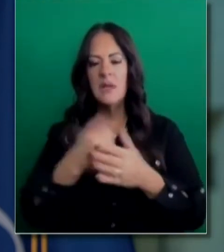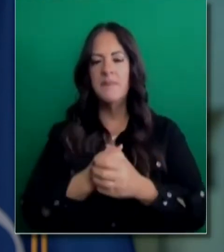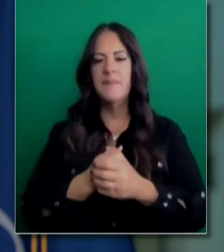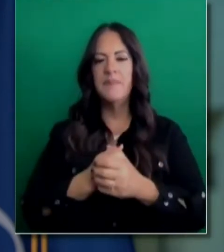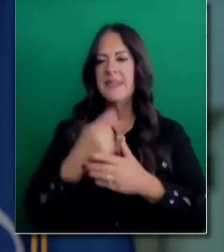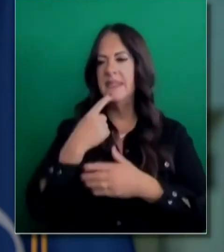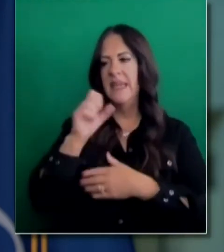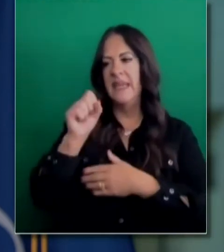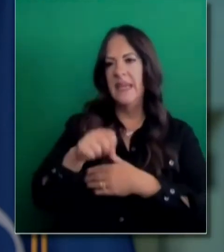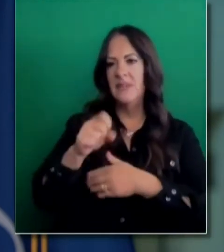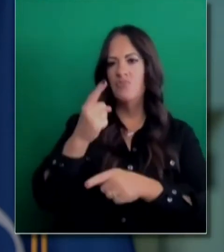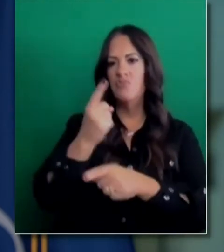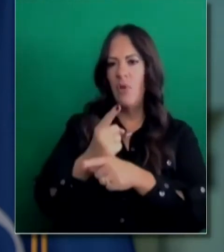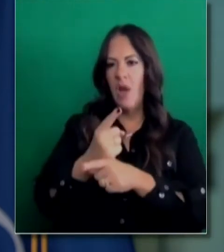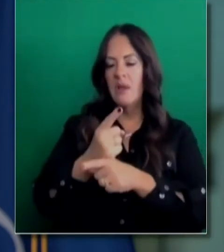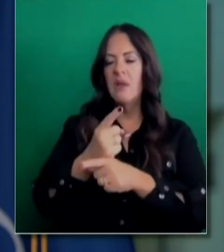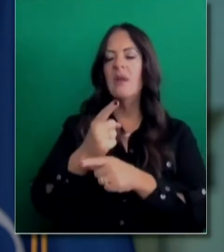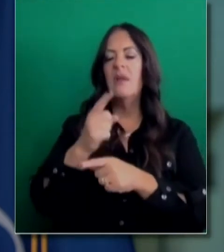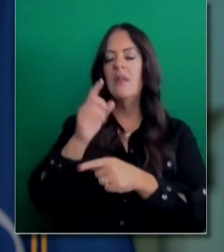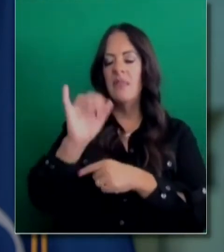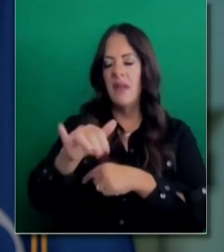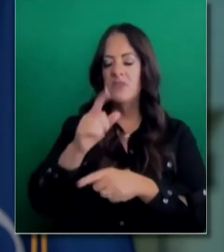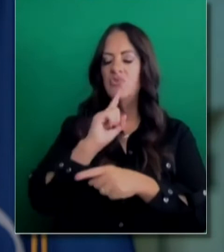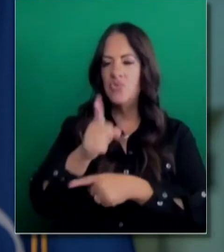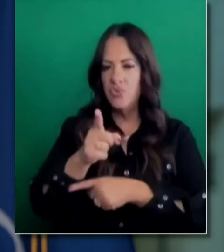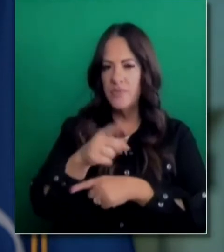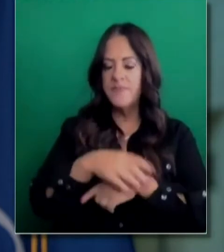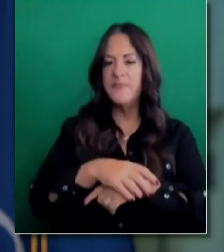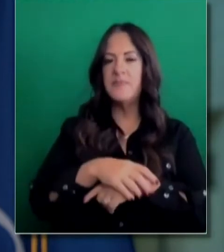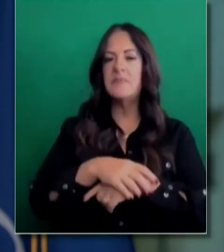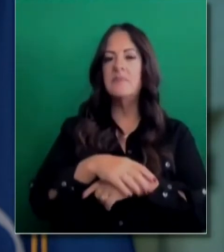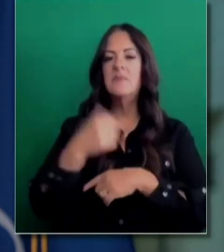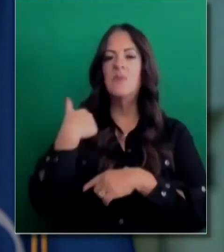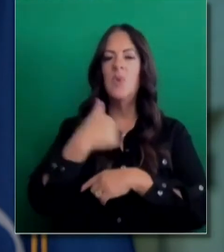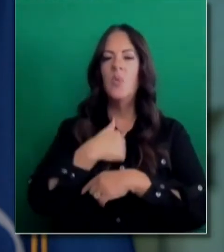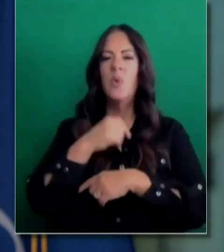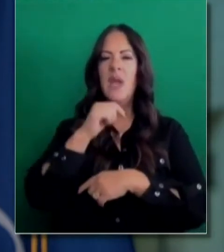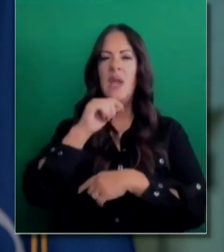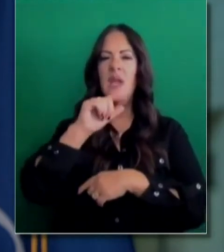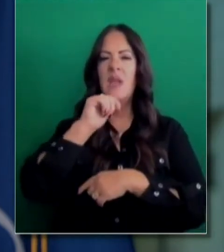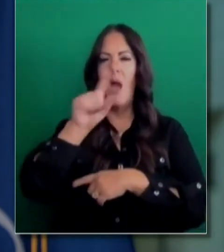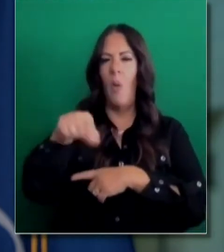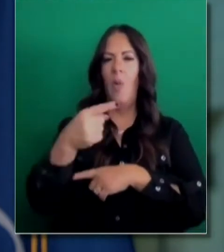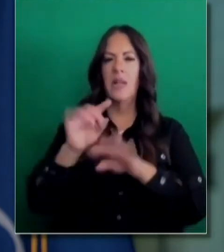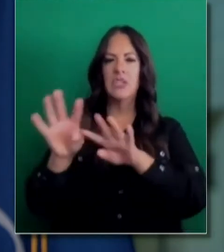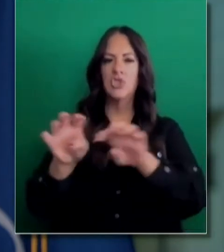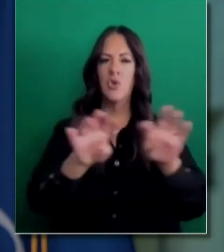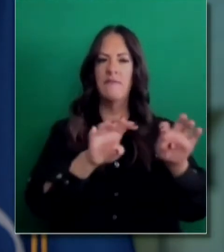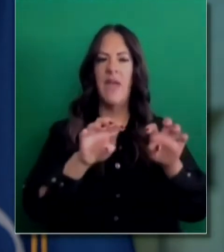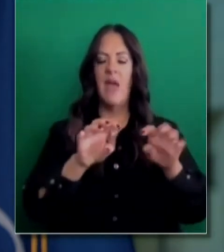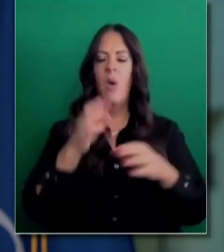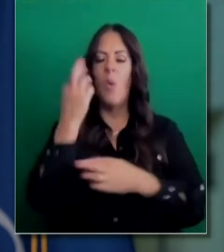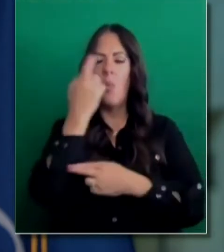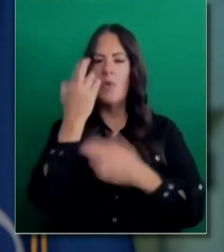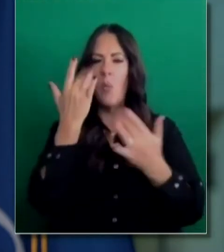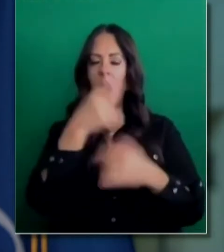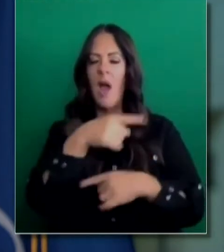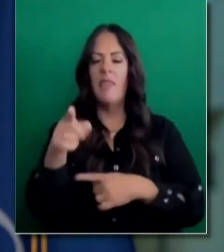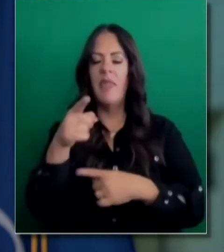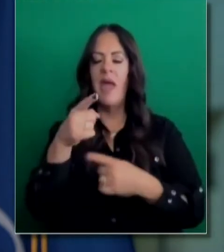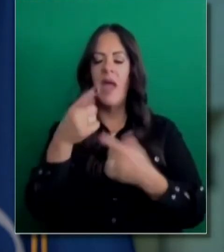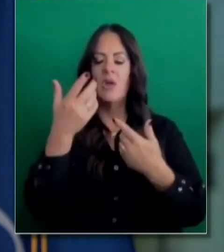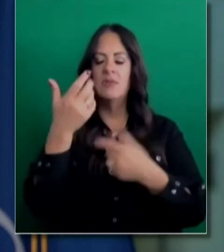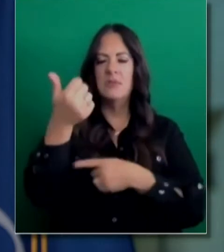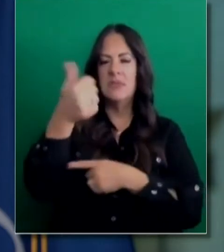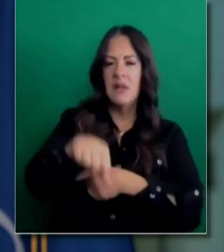can pull that out a little bit more. So the survey was not just about people that are saying yes or no. It was